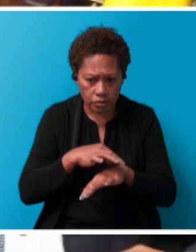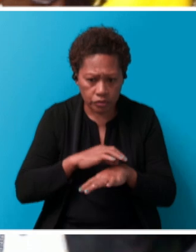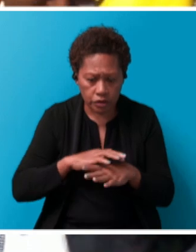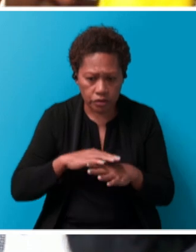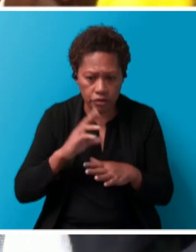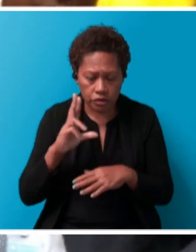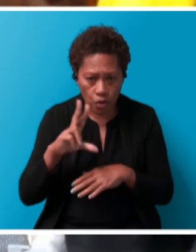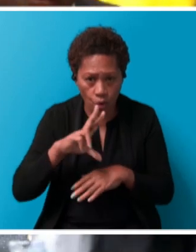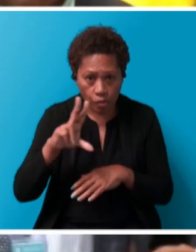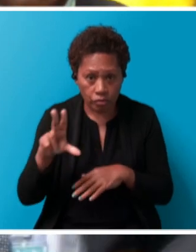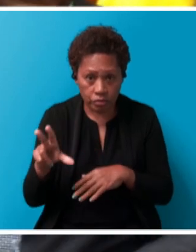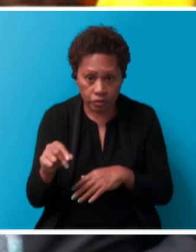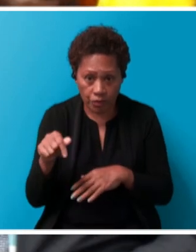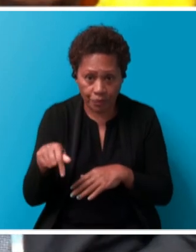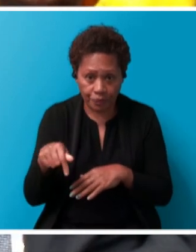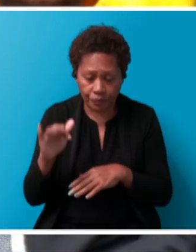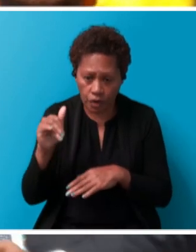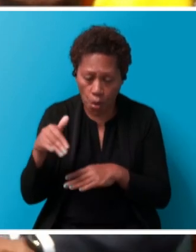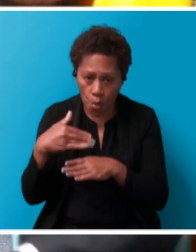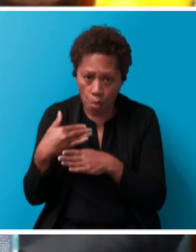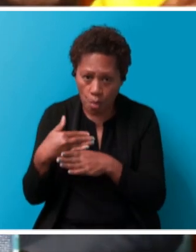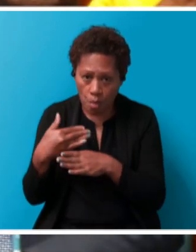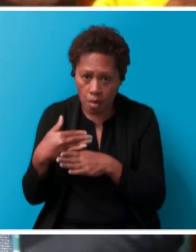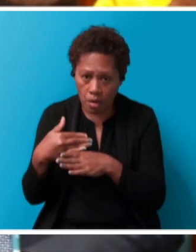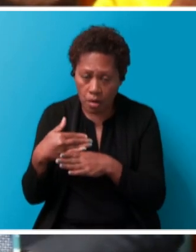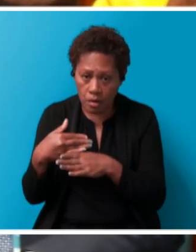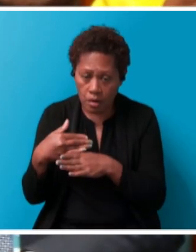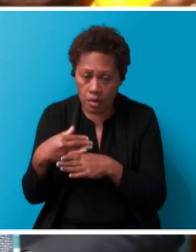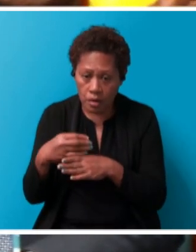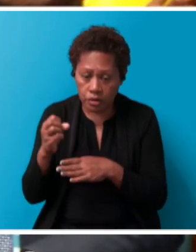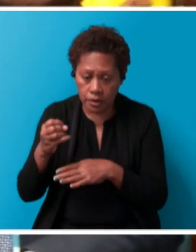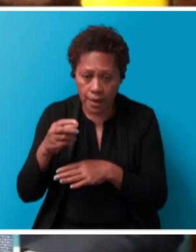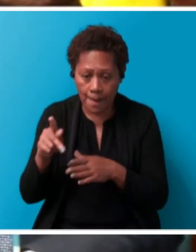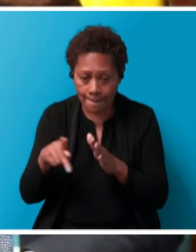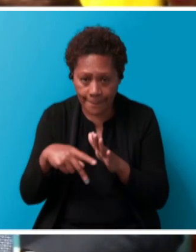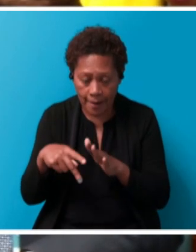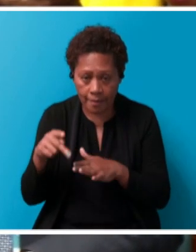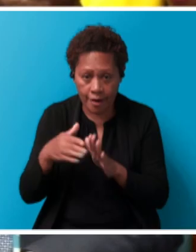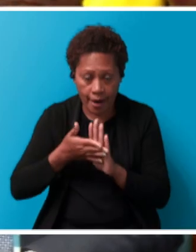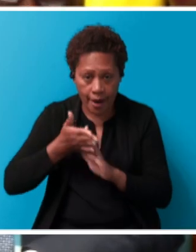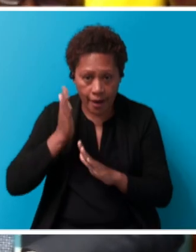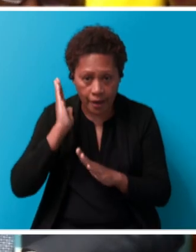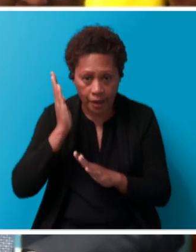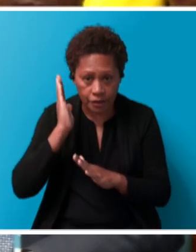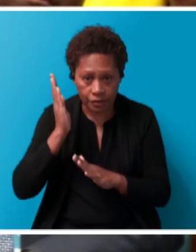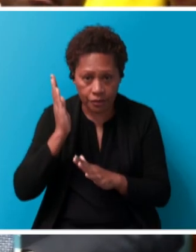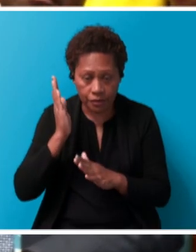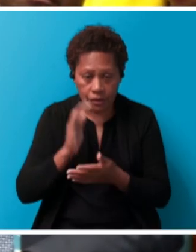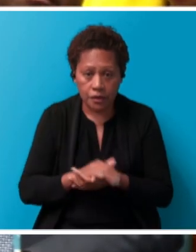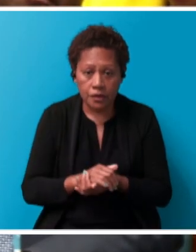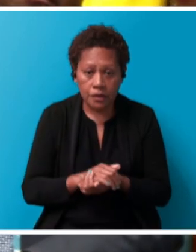schools, homestays, the primary, secondary schools, and etc. And